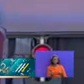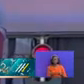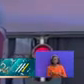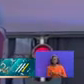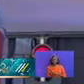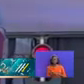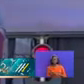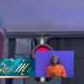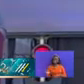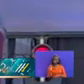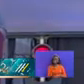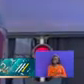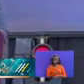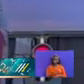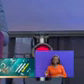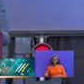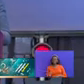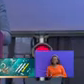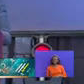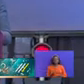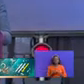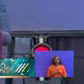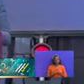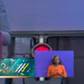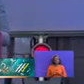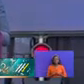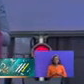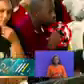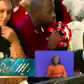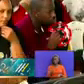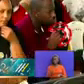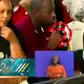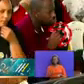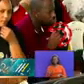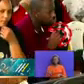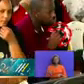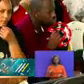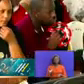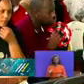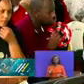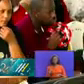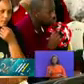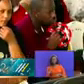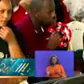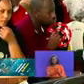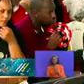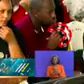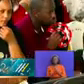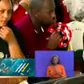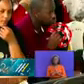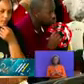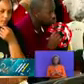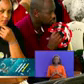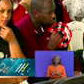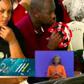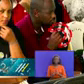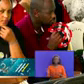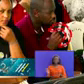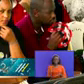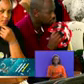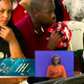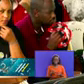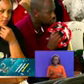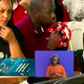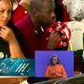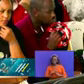of Solomon but when you look at a man like Paul he writes and says in the end of his chapter he